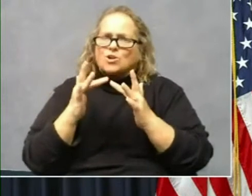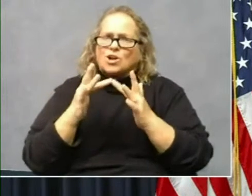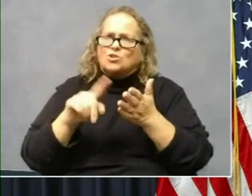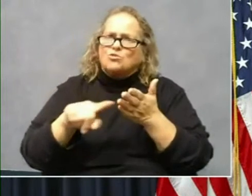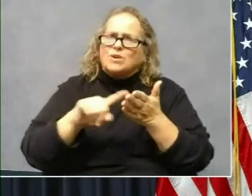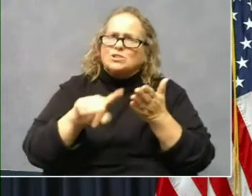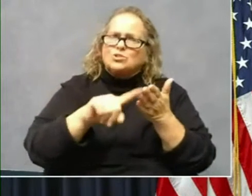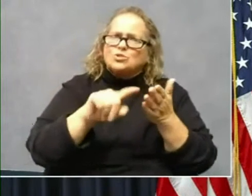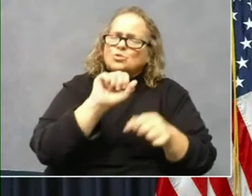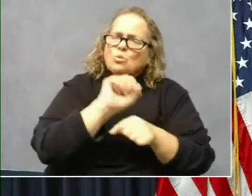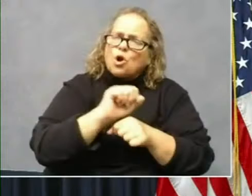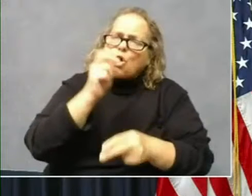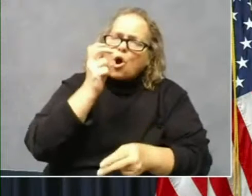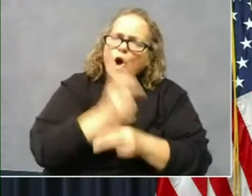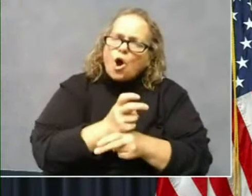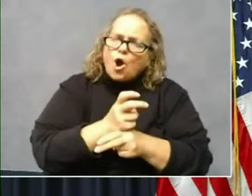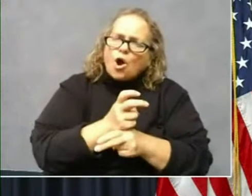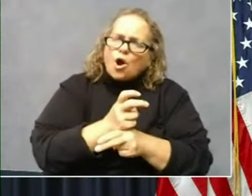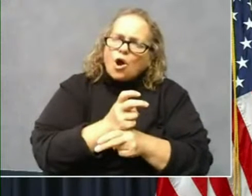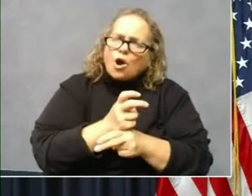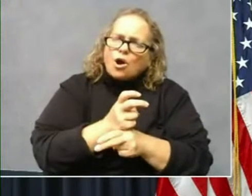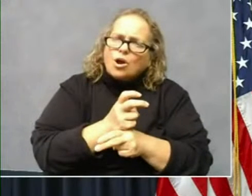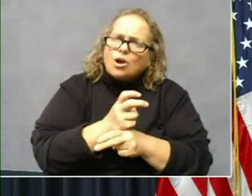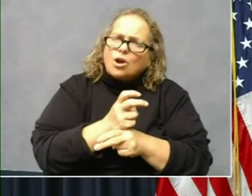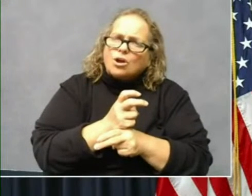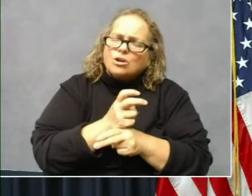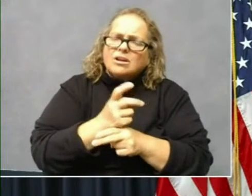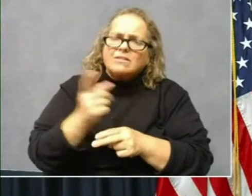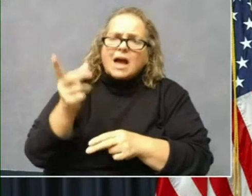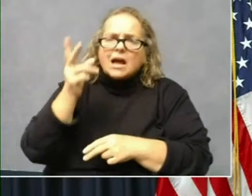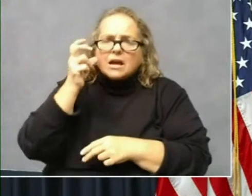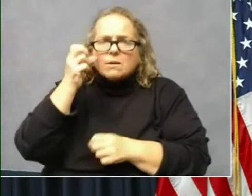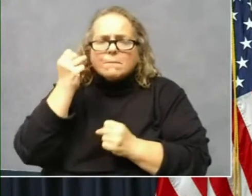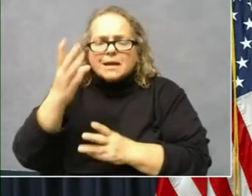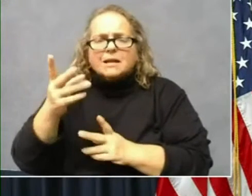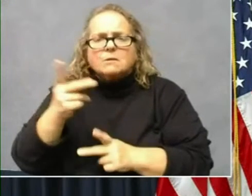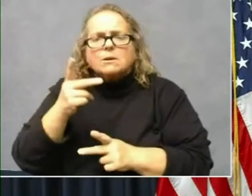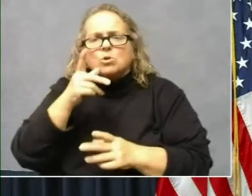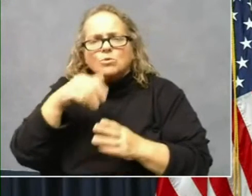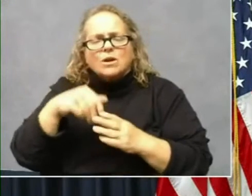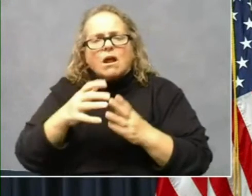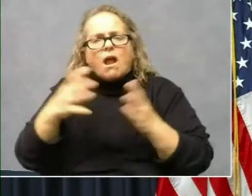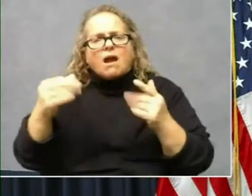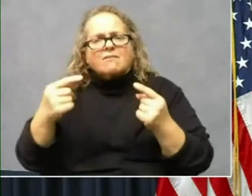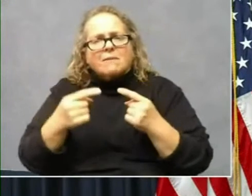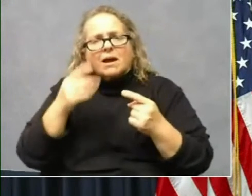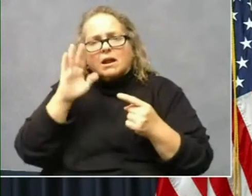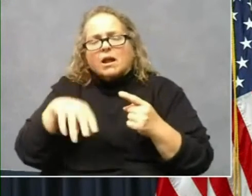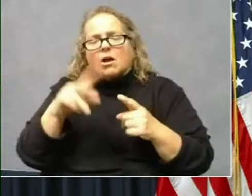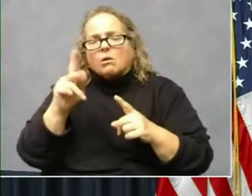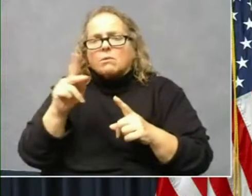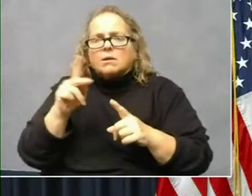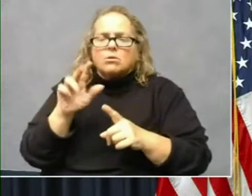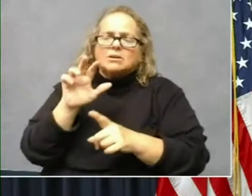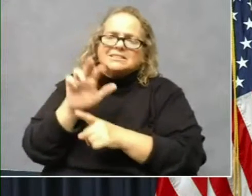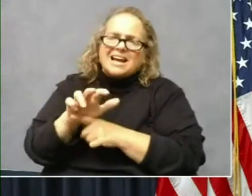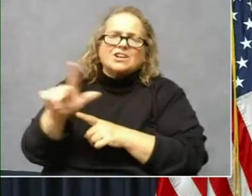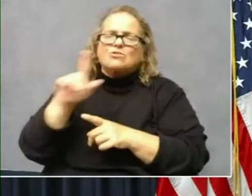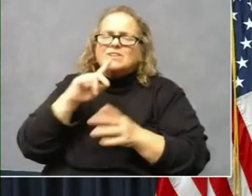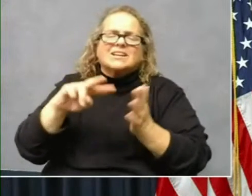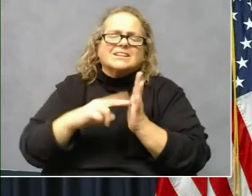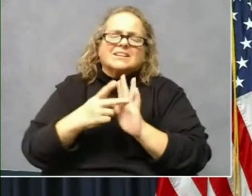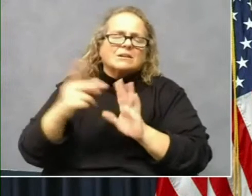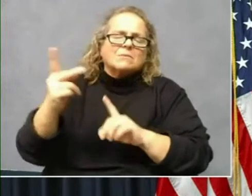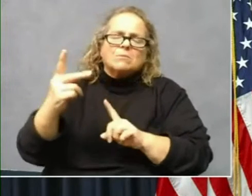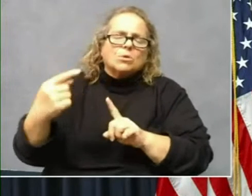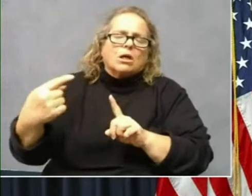and they have to hear so much pain. And I know the attacks are intended to be on me, but they feel those